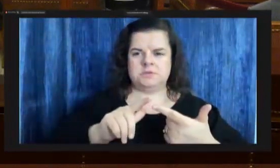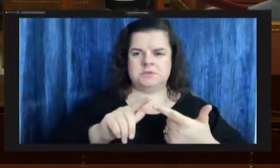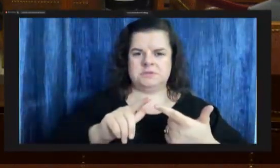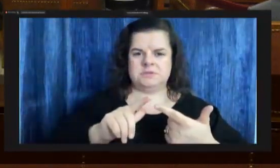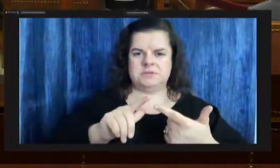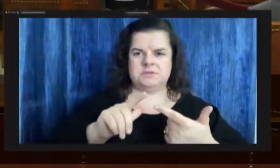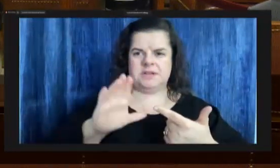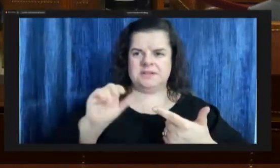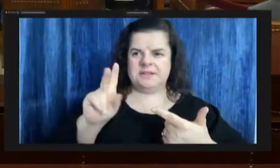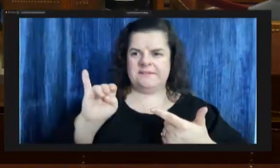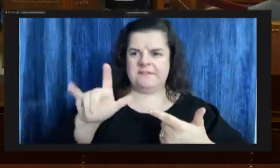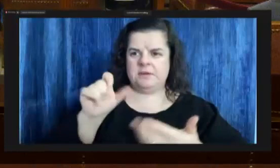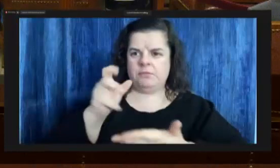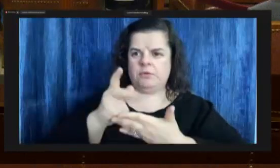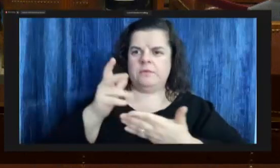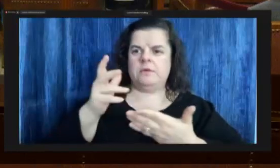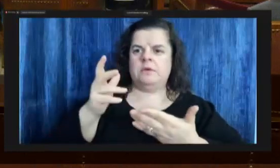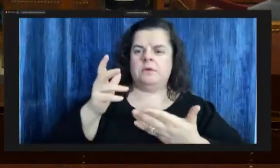Review Board,